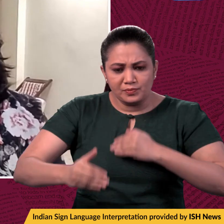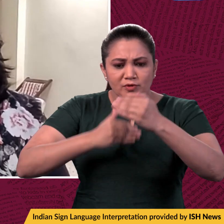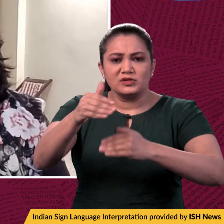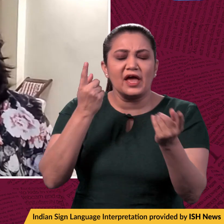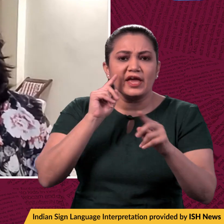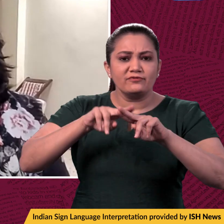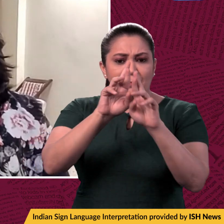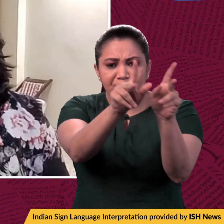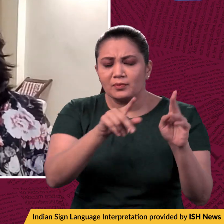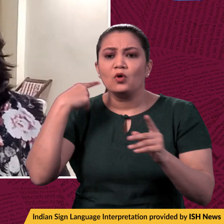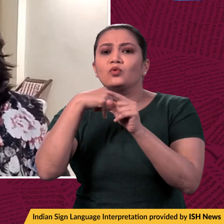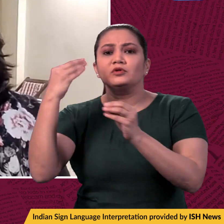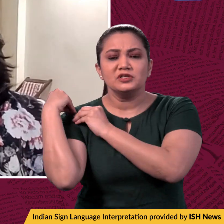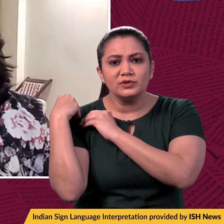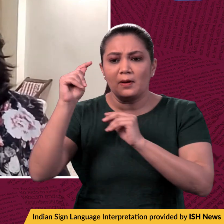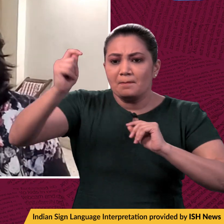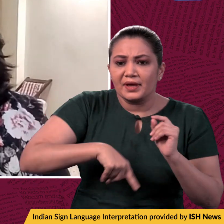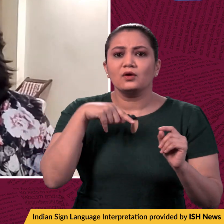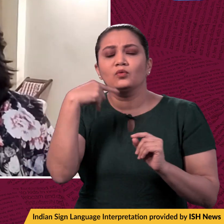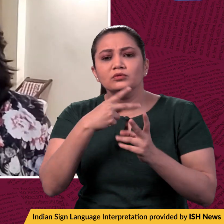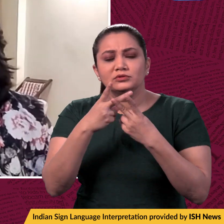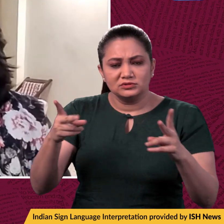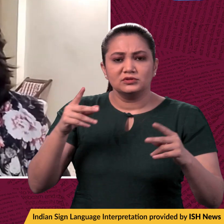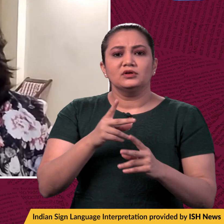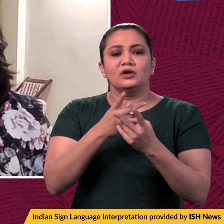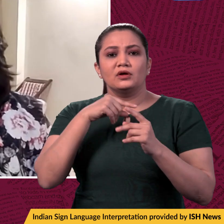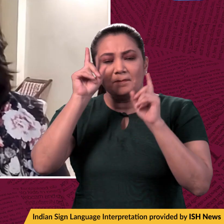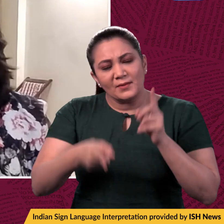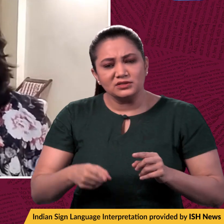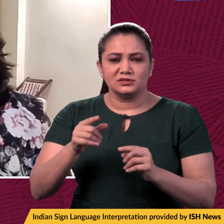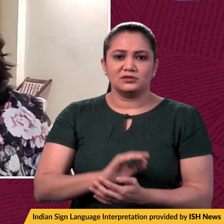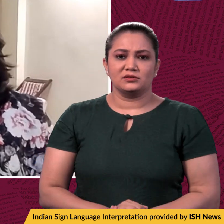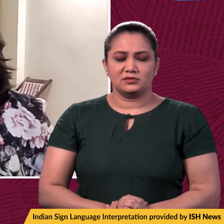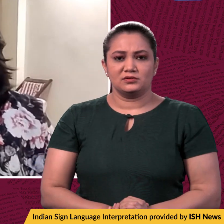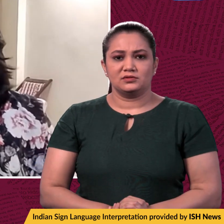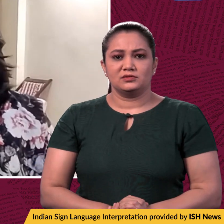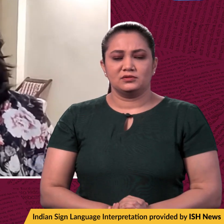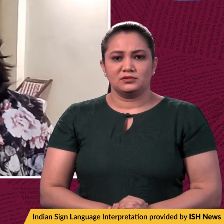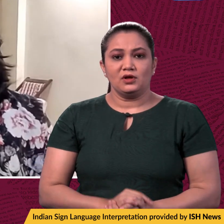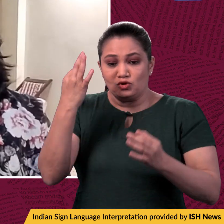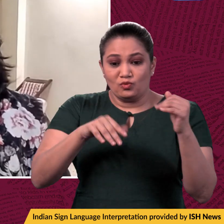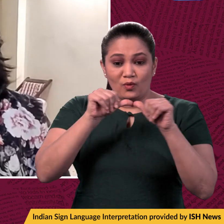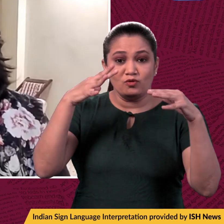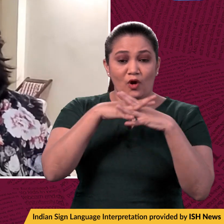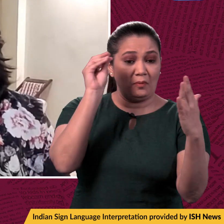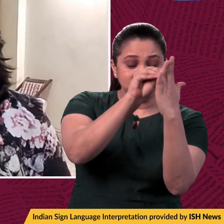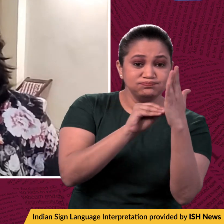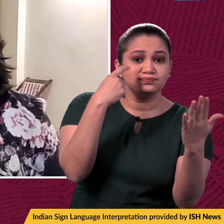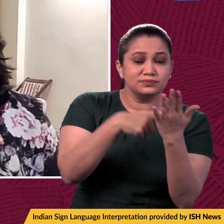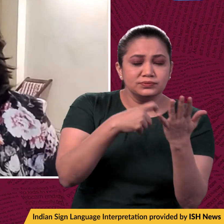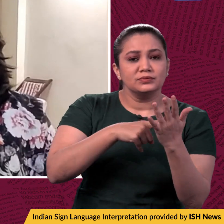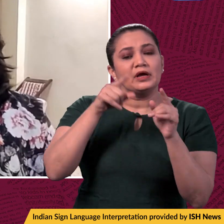the procedure for recovery of such damages and that tribunals constituted under the new